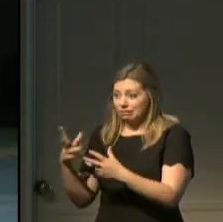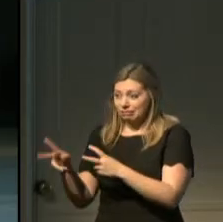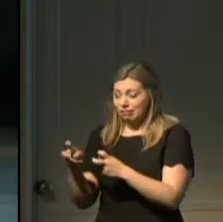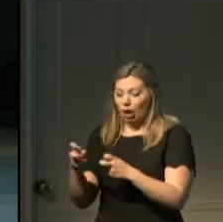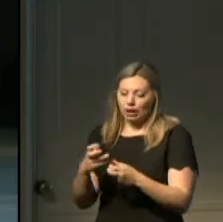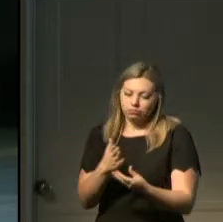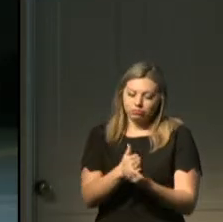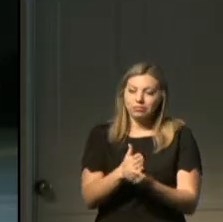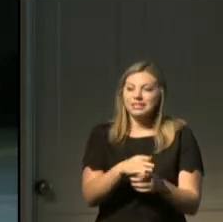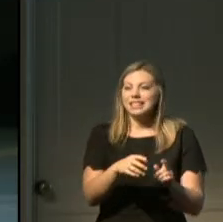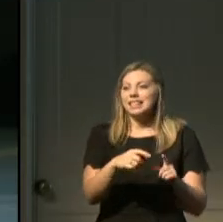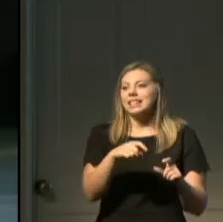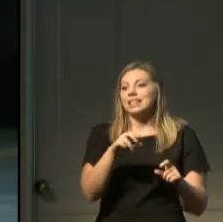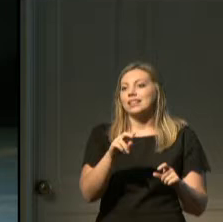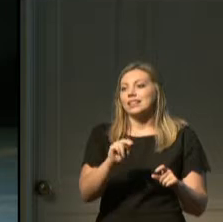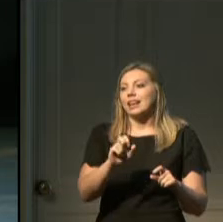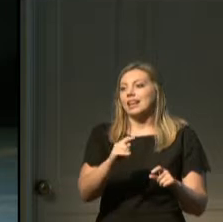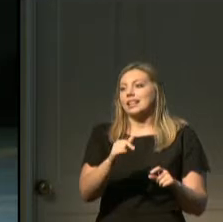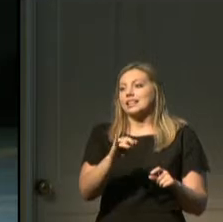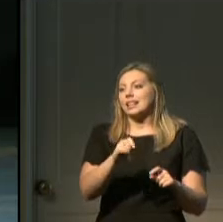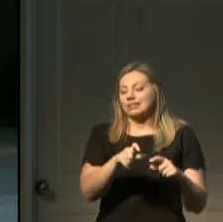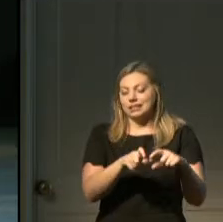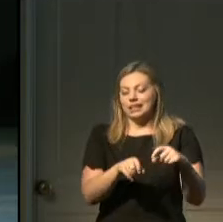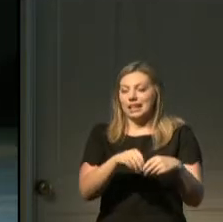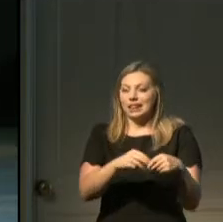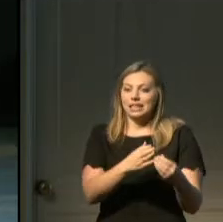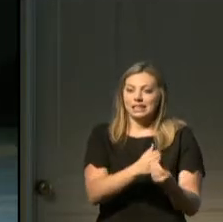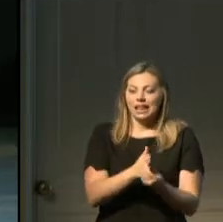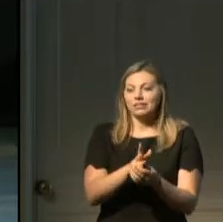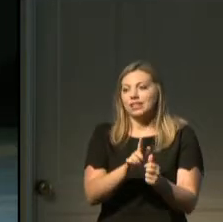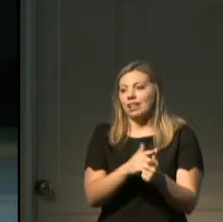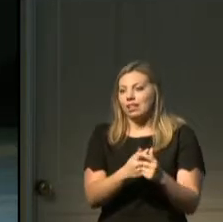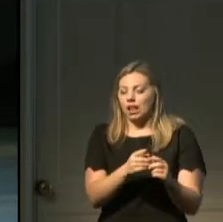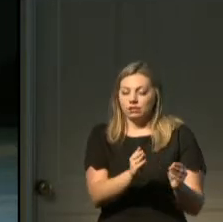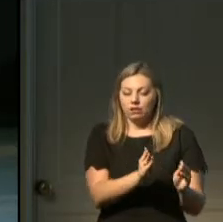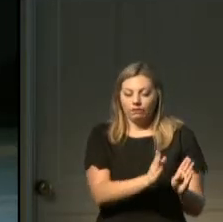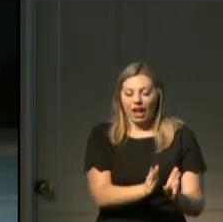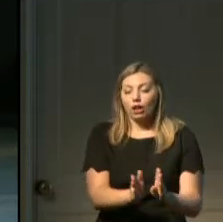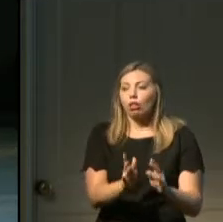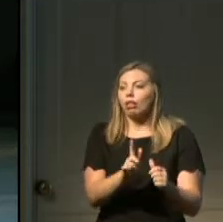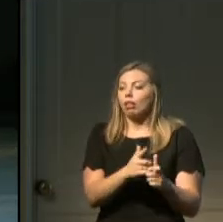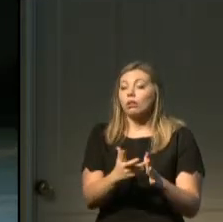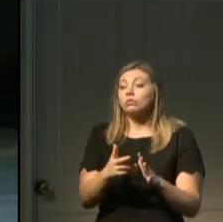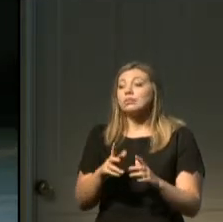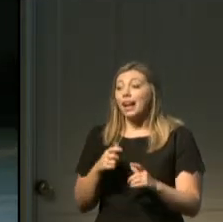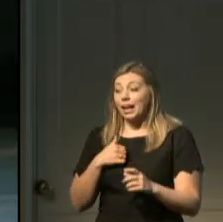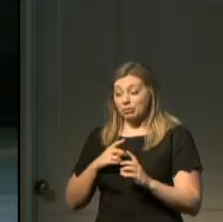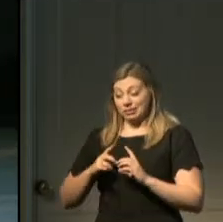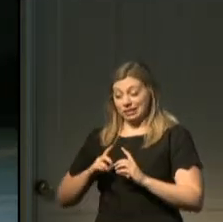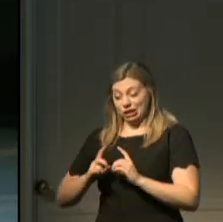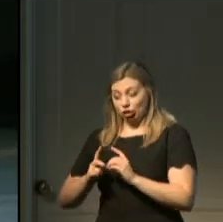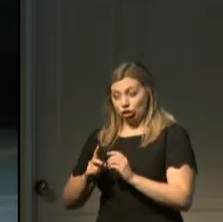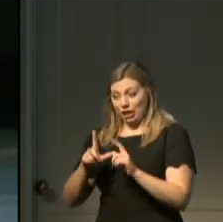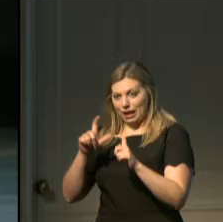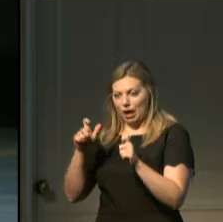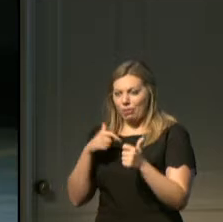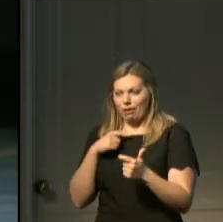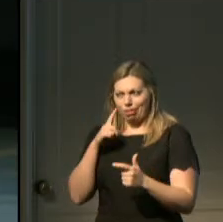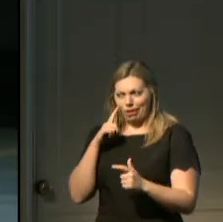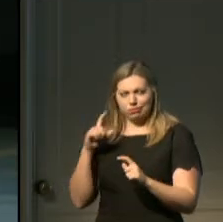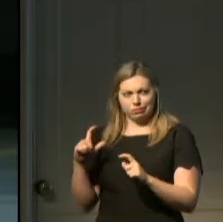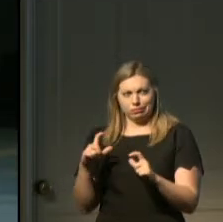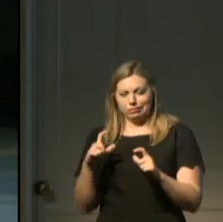sleeves, put them into binders and such, and then when digital cameras came out, and I first started carrying around habitually a digital camera, I think in the